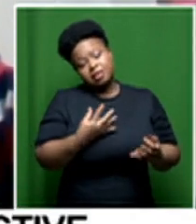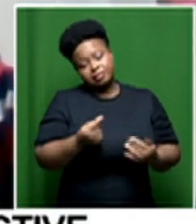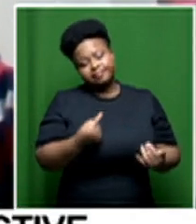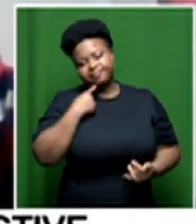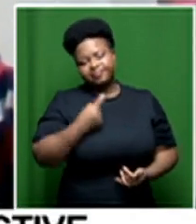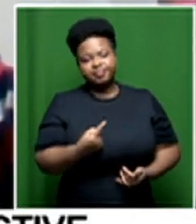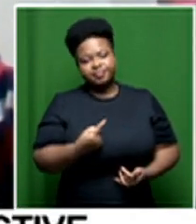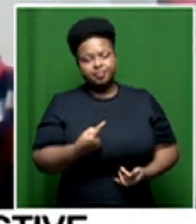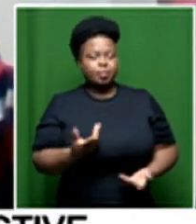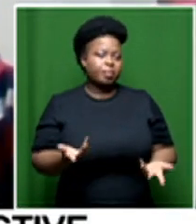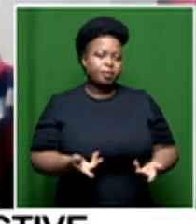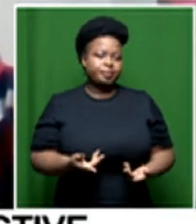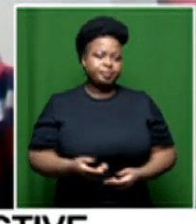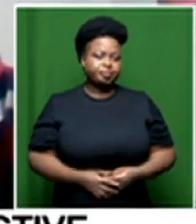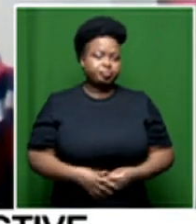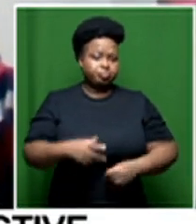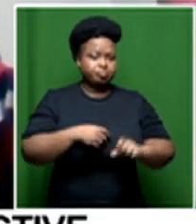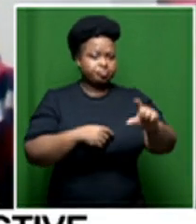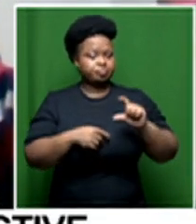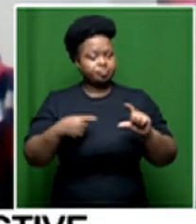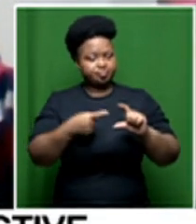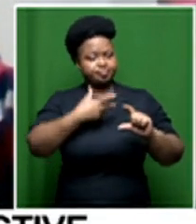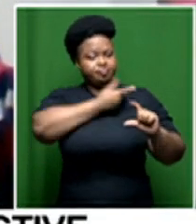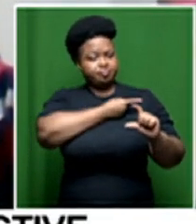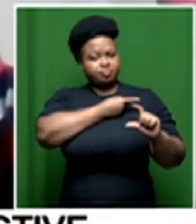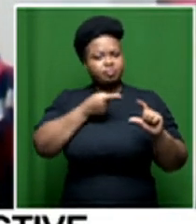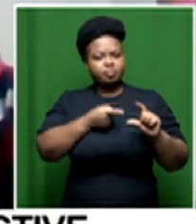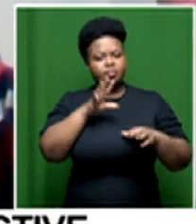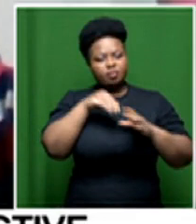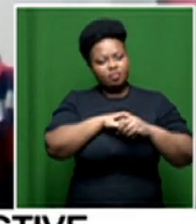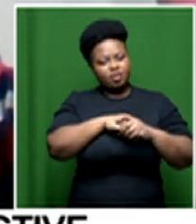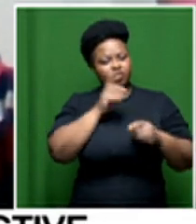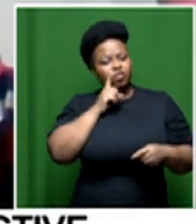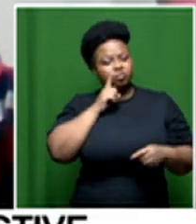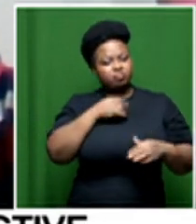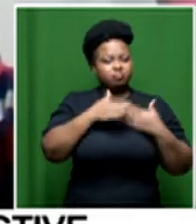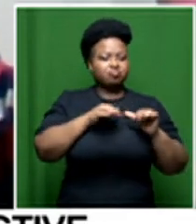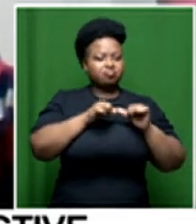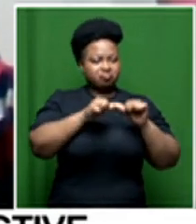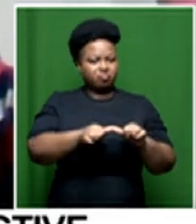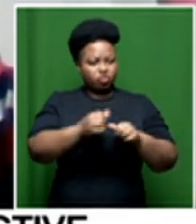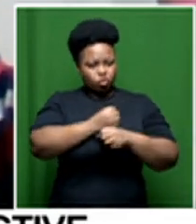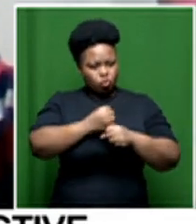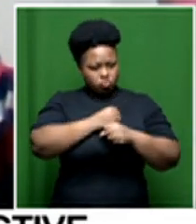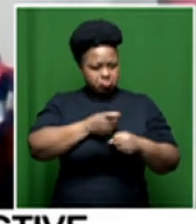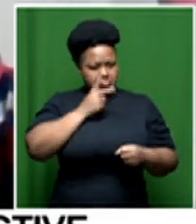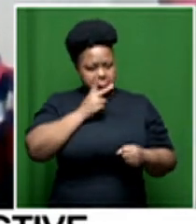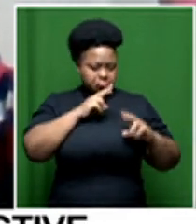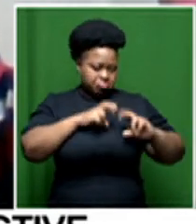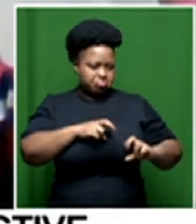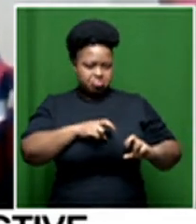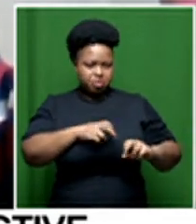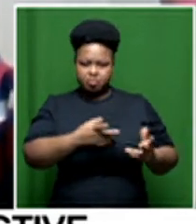obviously, that these doses will actually be a part of an ongoing trial. I mean, obviously, it's